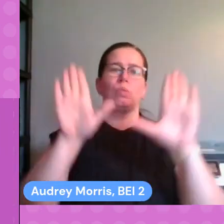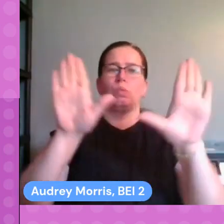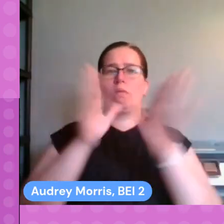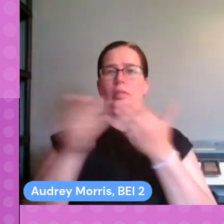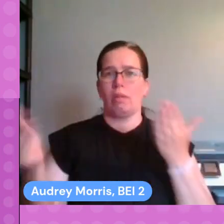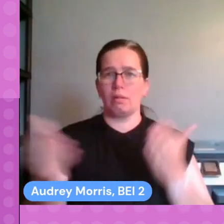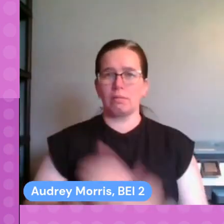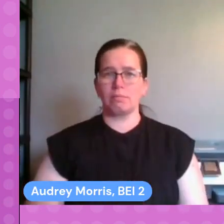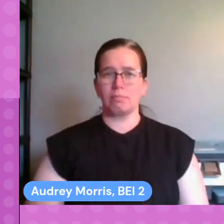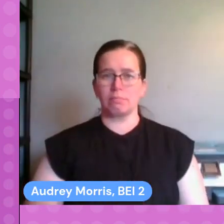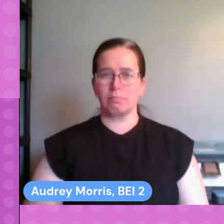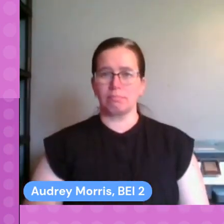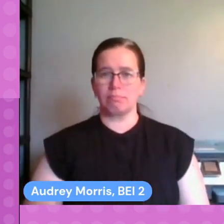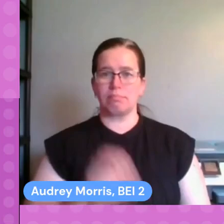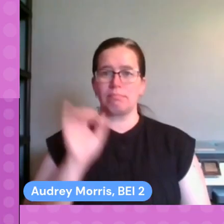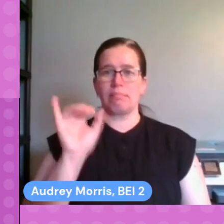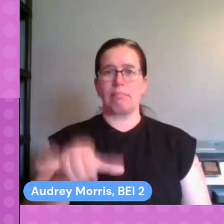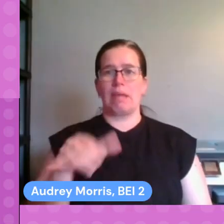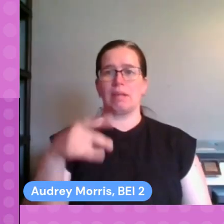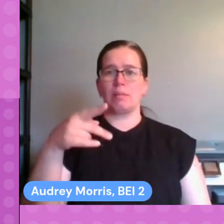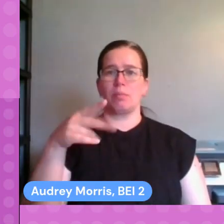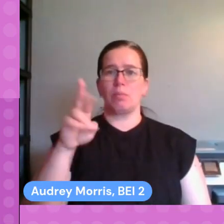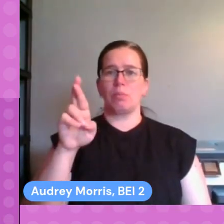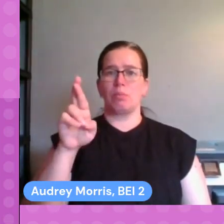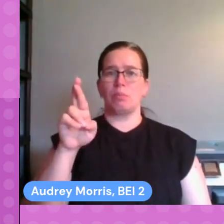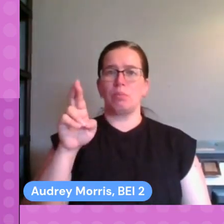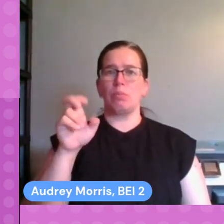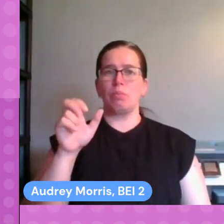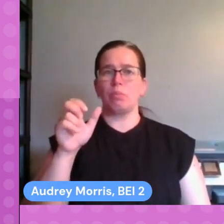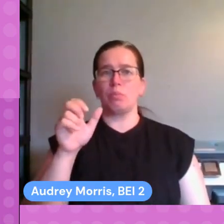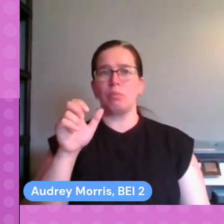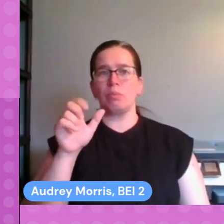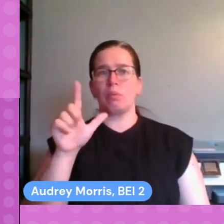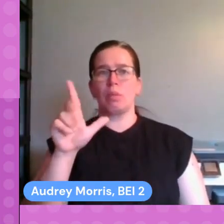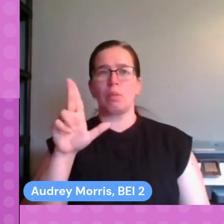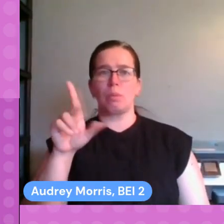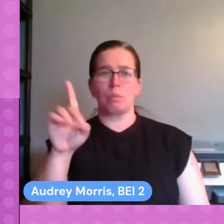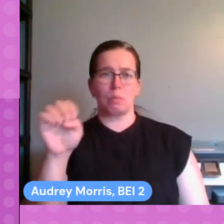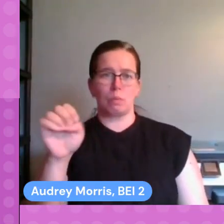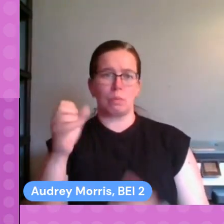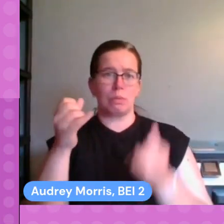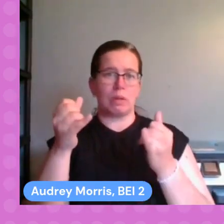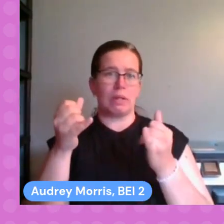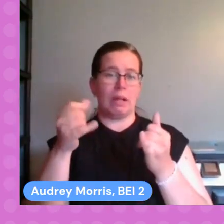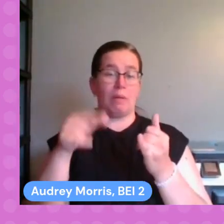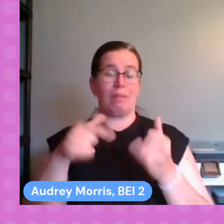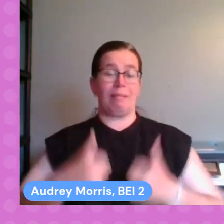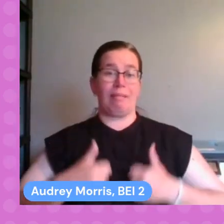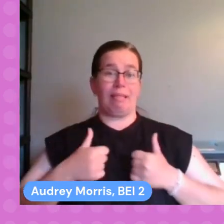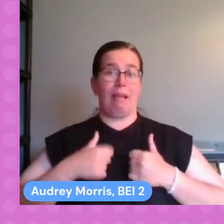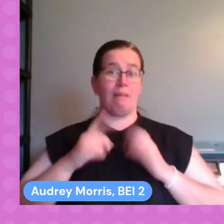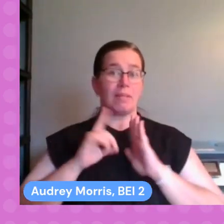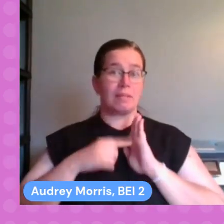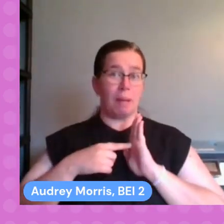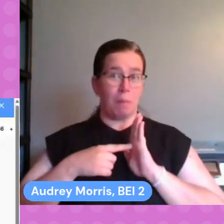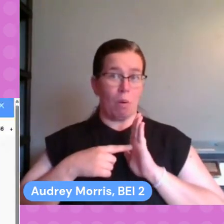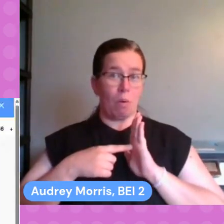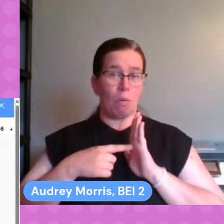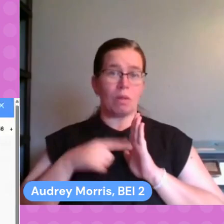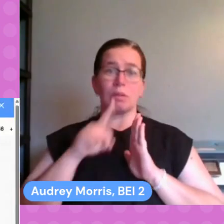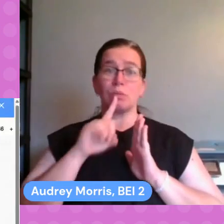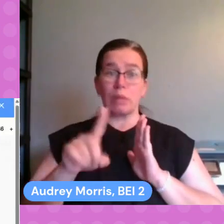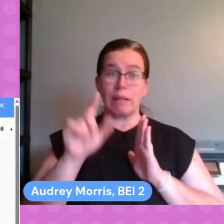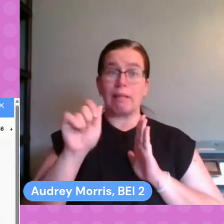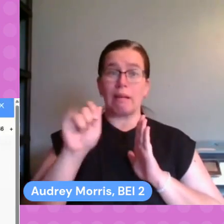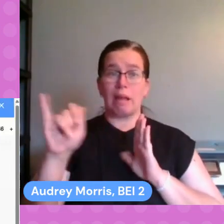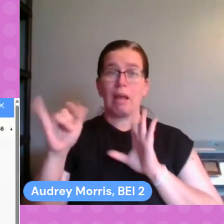So that's the prelude. So now let's get to demo. So this is a live demo, and this is real AI hooked